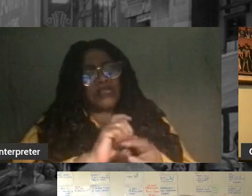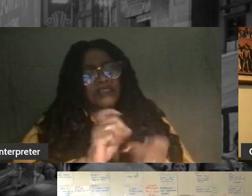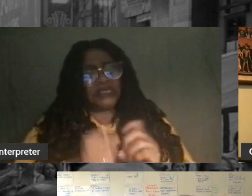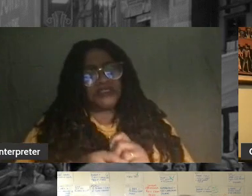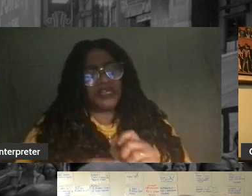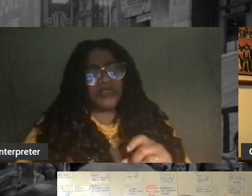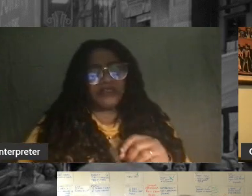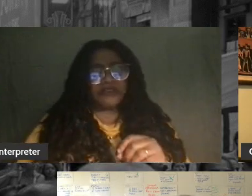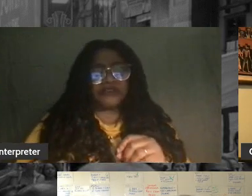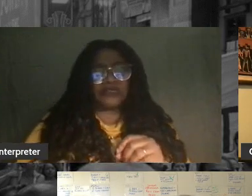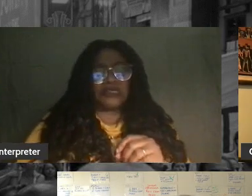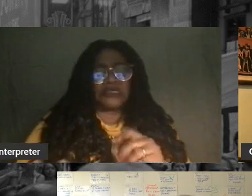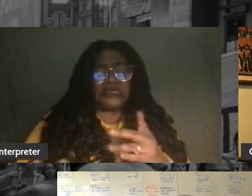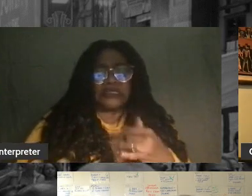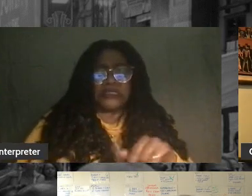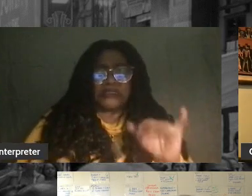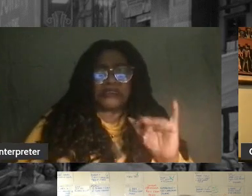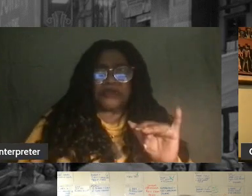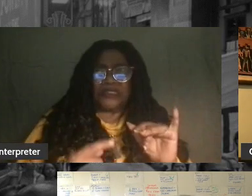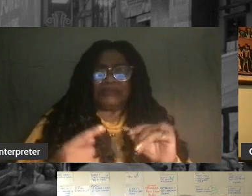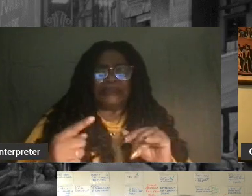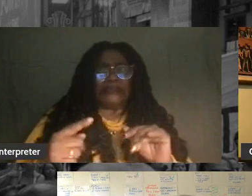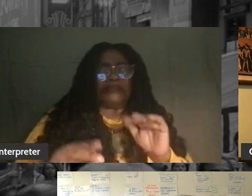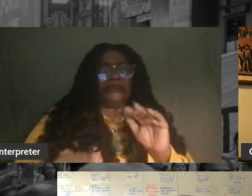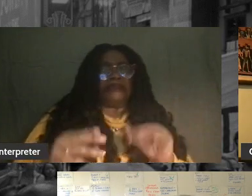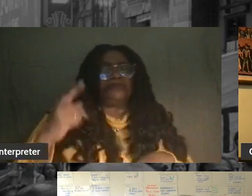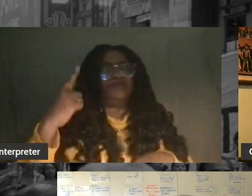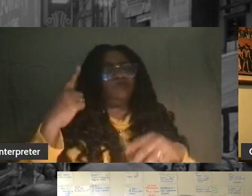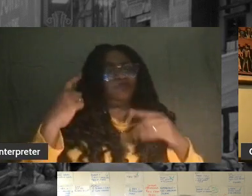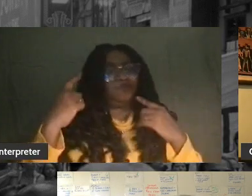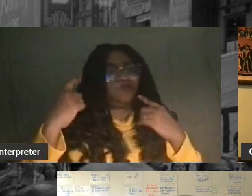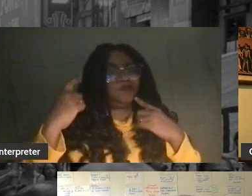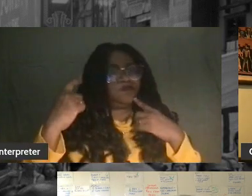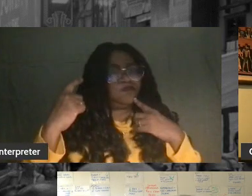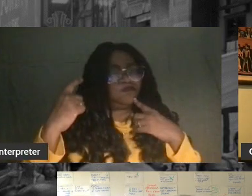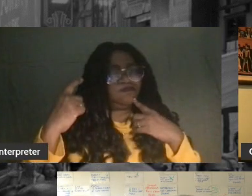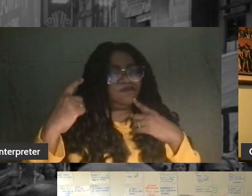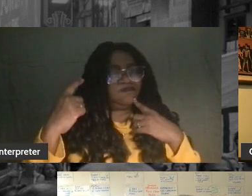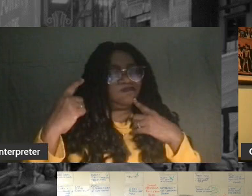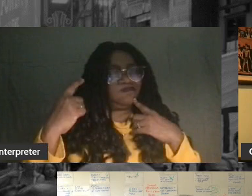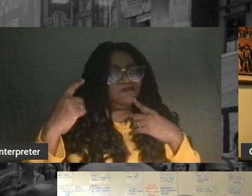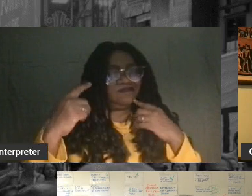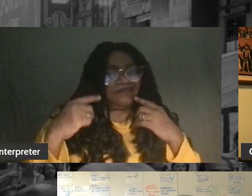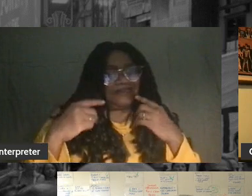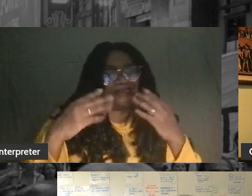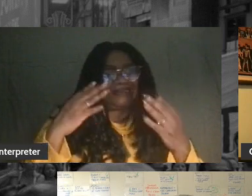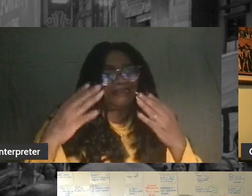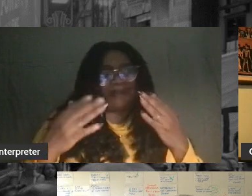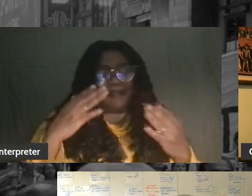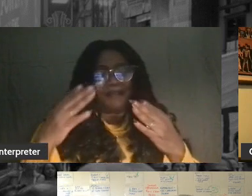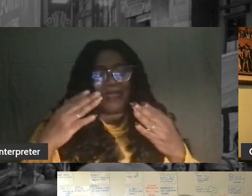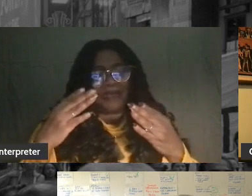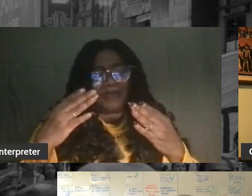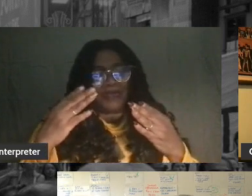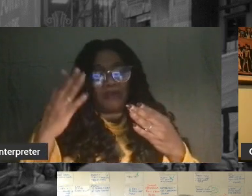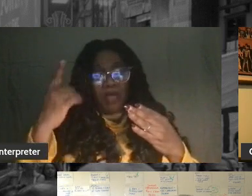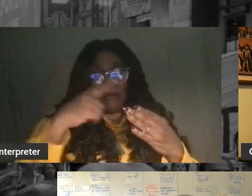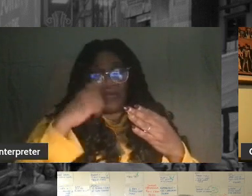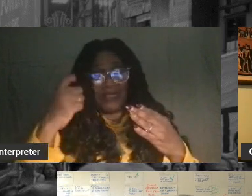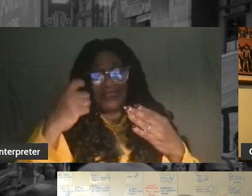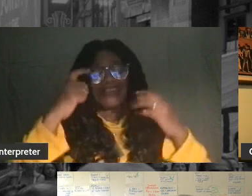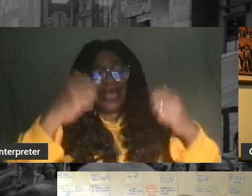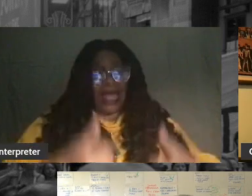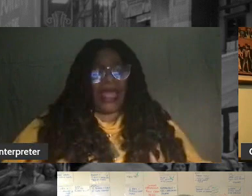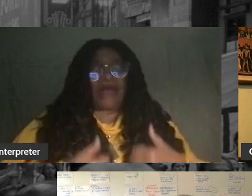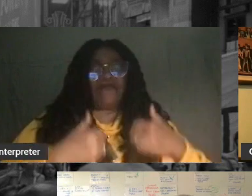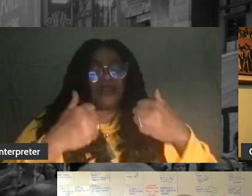I'm still a little skeptical, to be honest. And maybe I'm jaded because, you know, I've lived